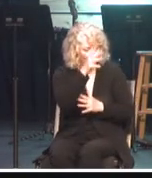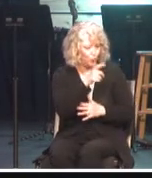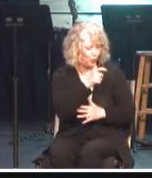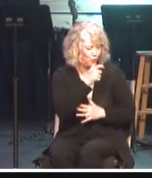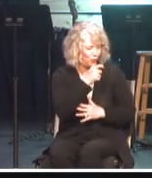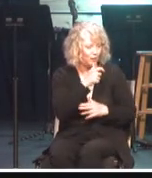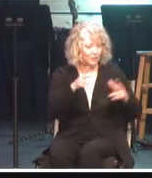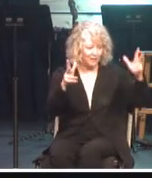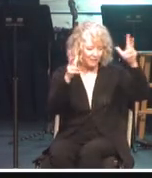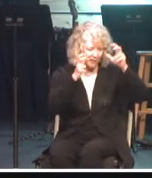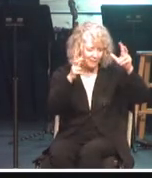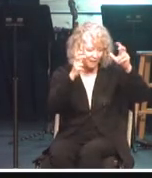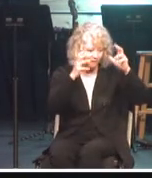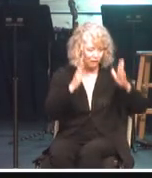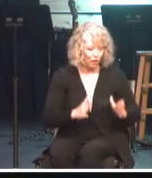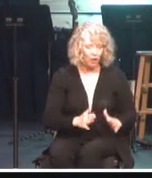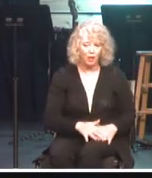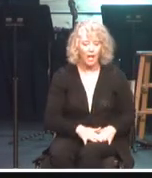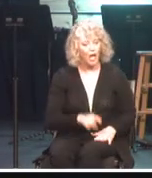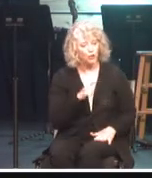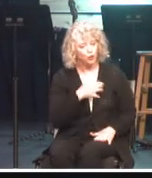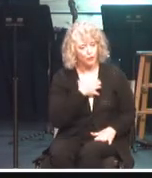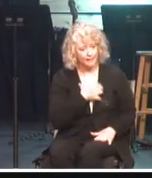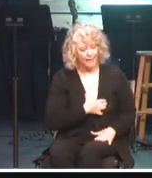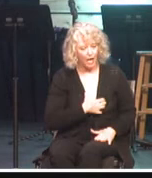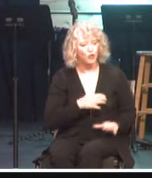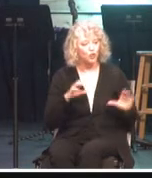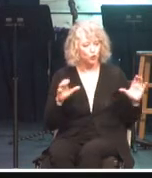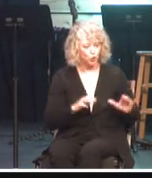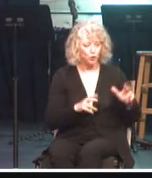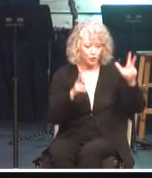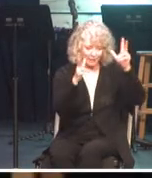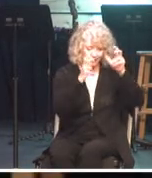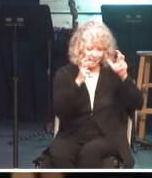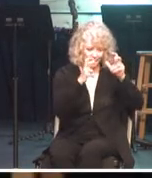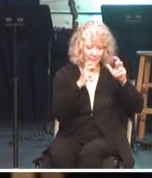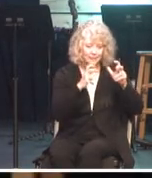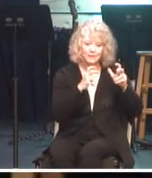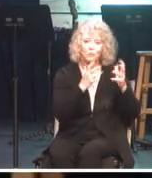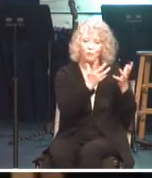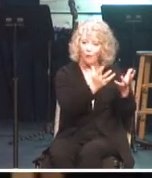And you want to do the desires of your father.